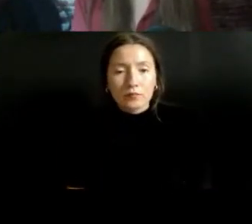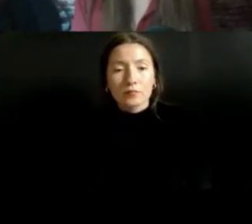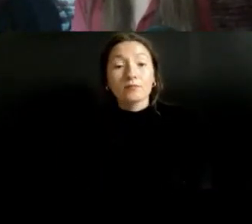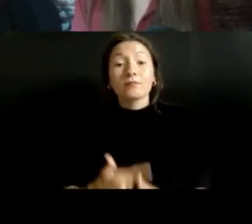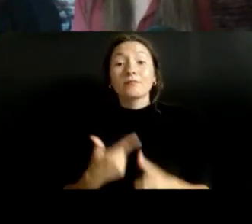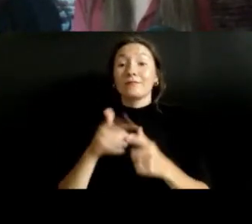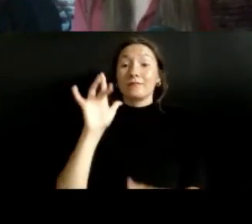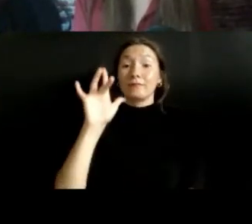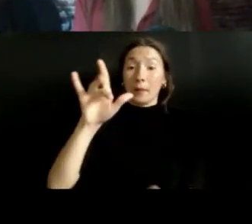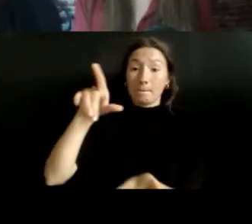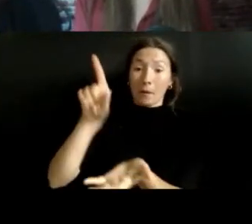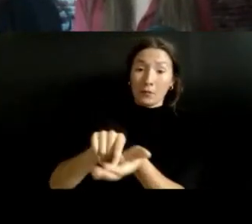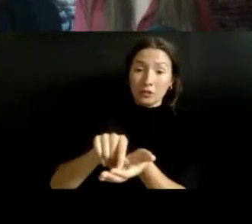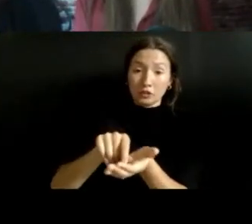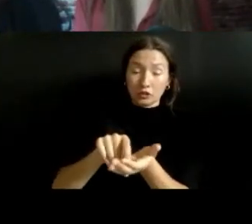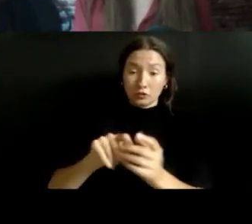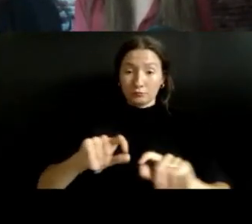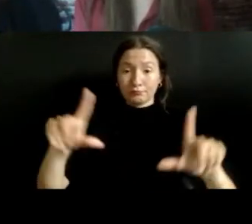do my